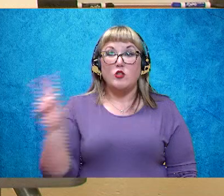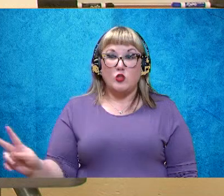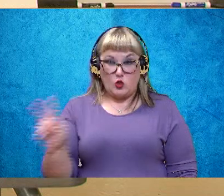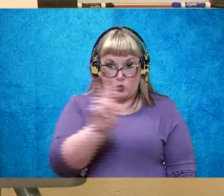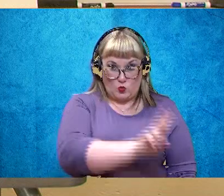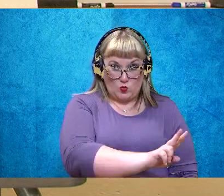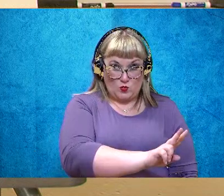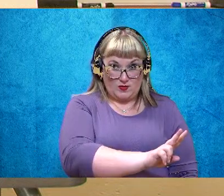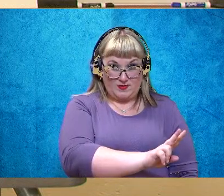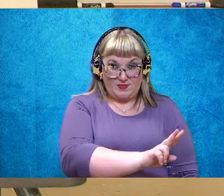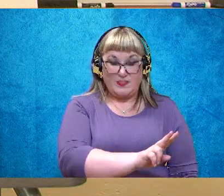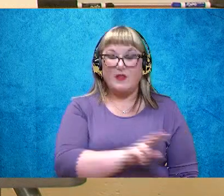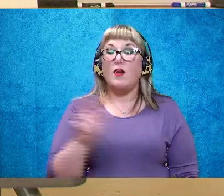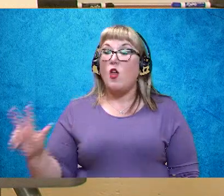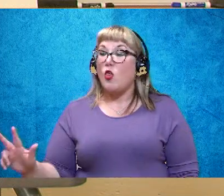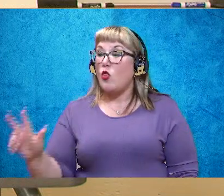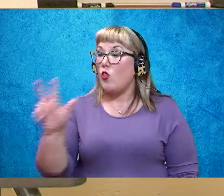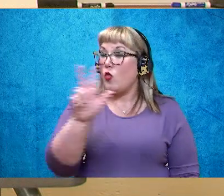2,